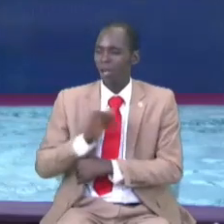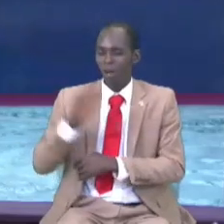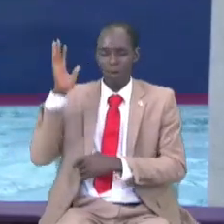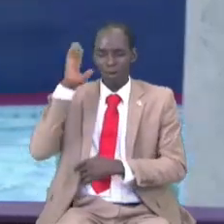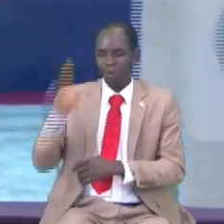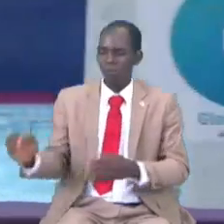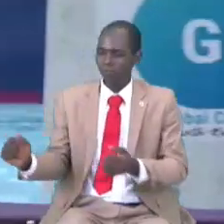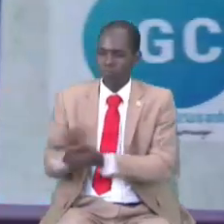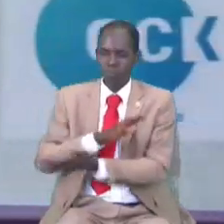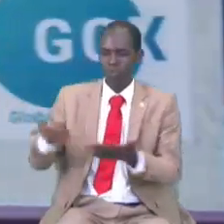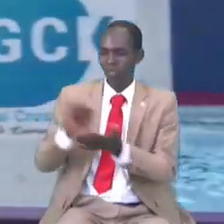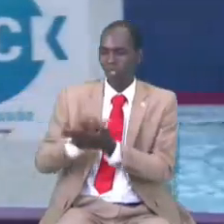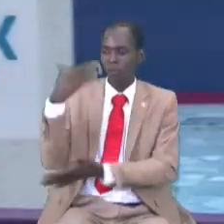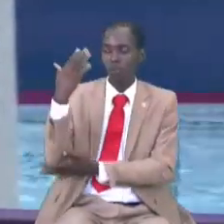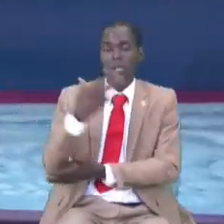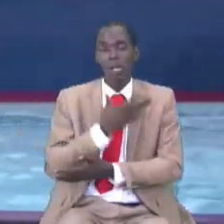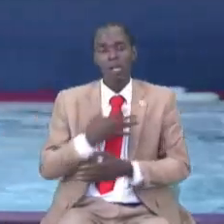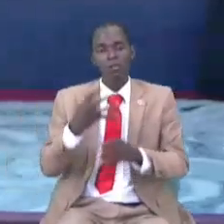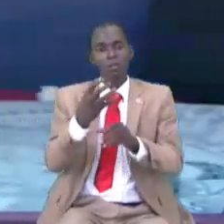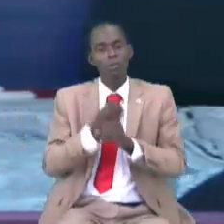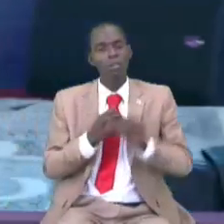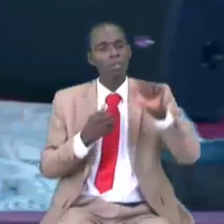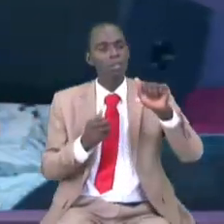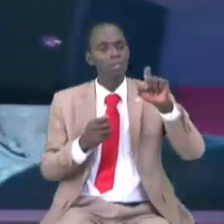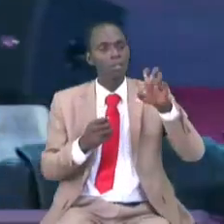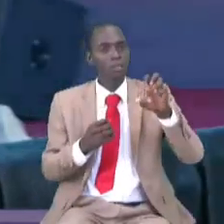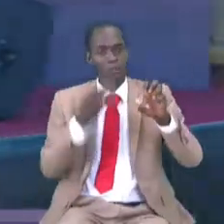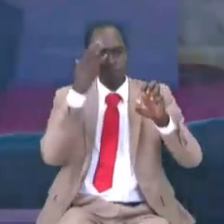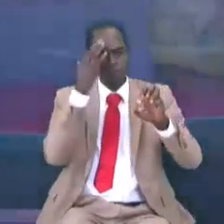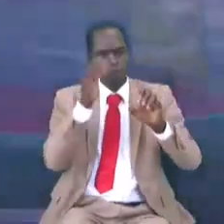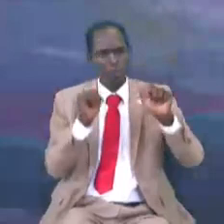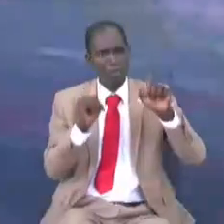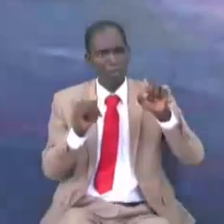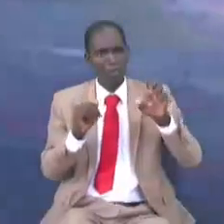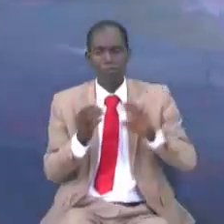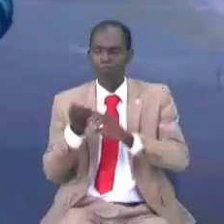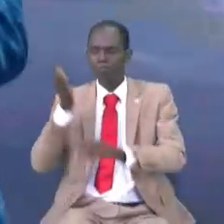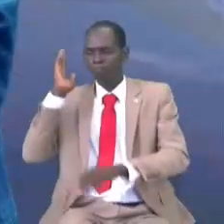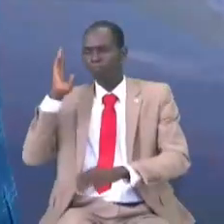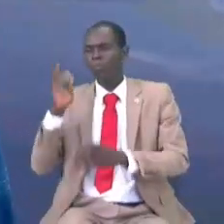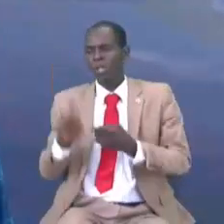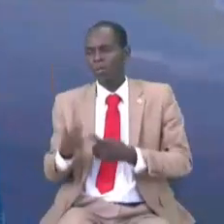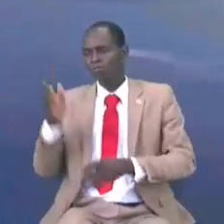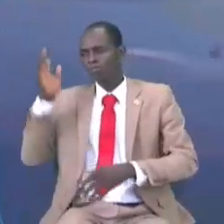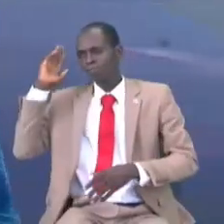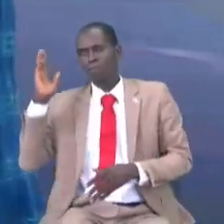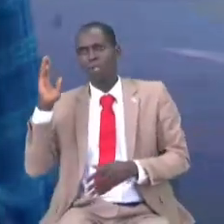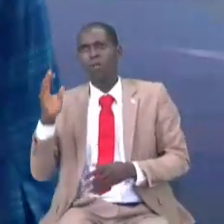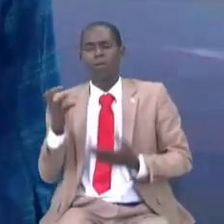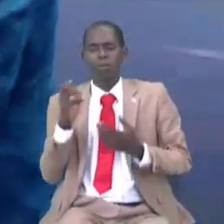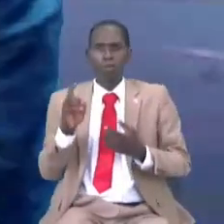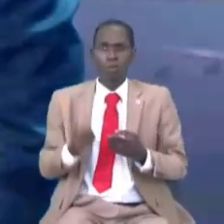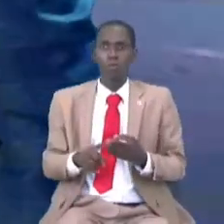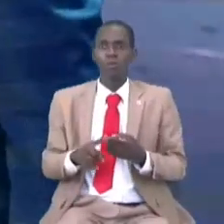tree. He wants to do some other things. He's still doing this, administering this. He's dealing with that. He's raking